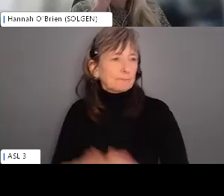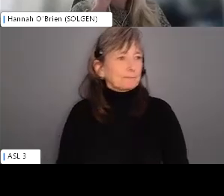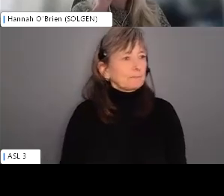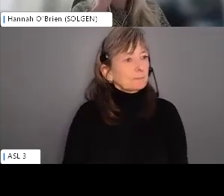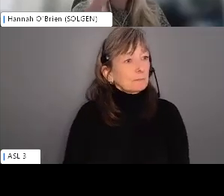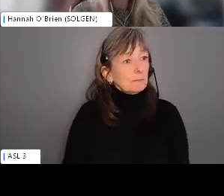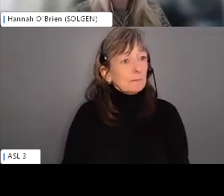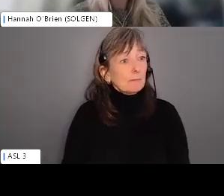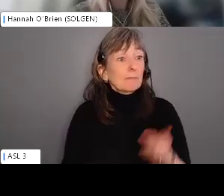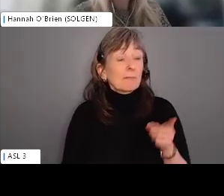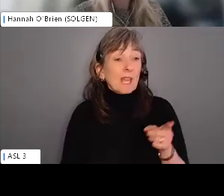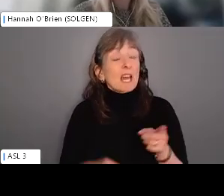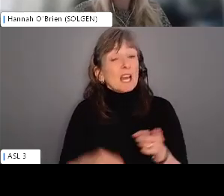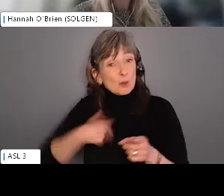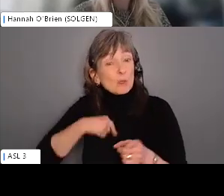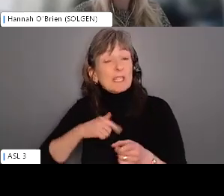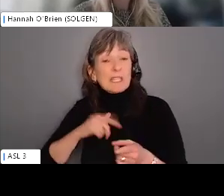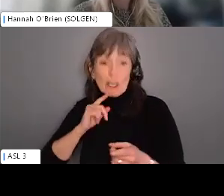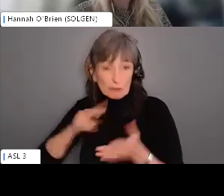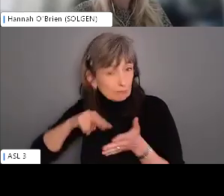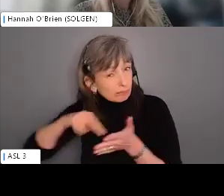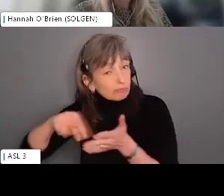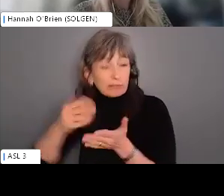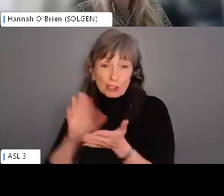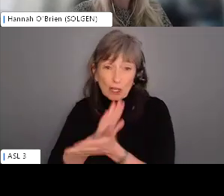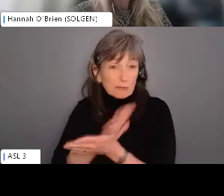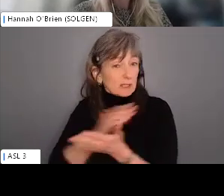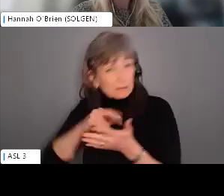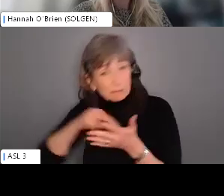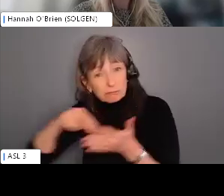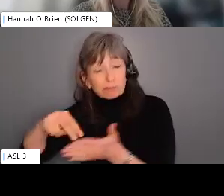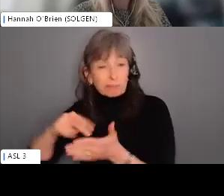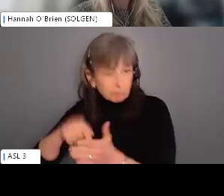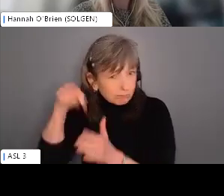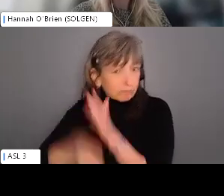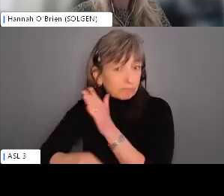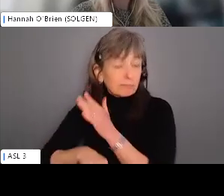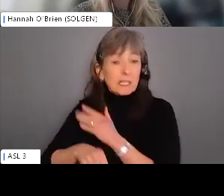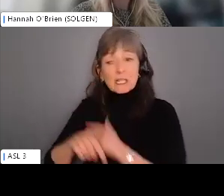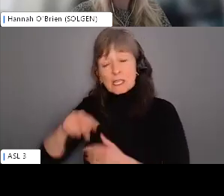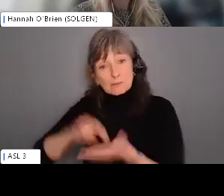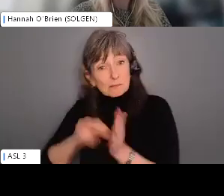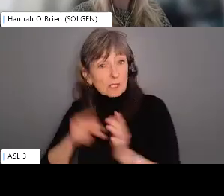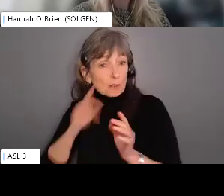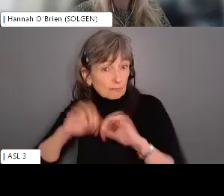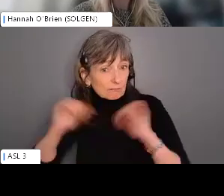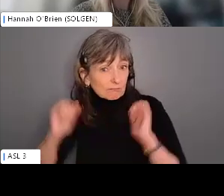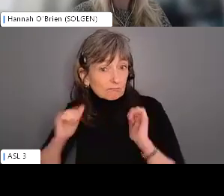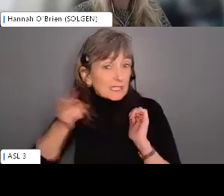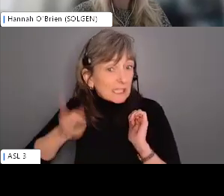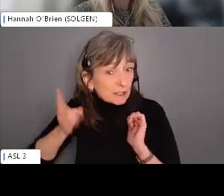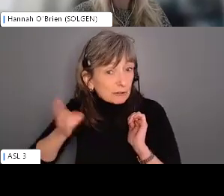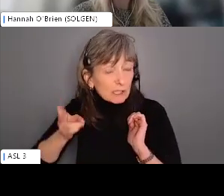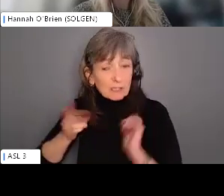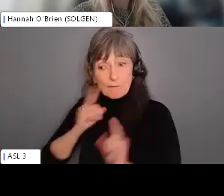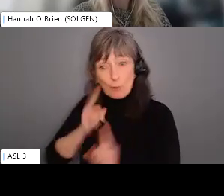is a comprehensive paper-based review of materials, and members look at the history, not only of the victim,